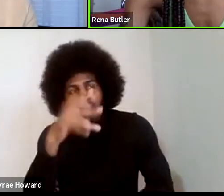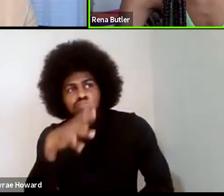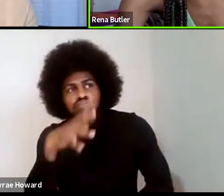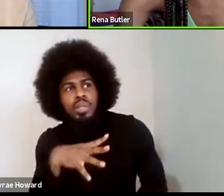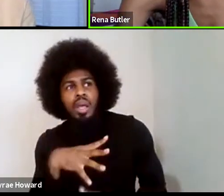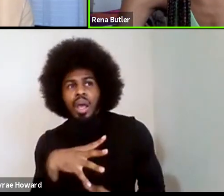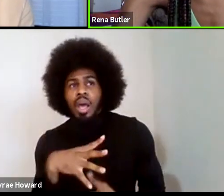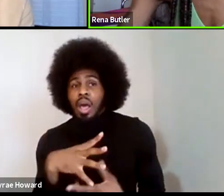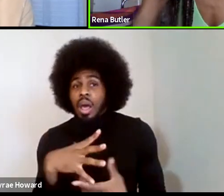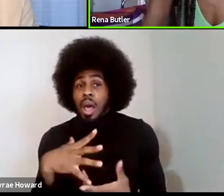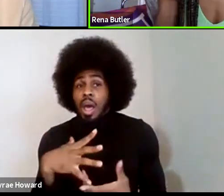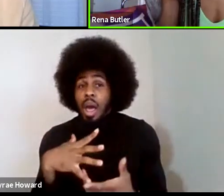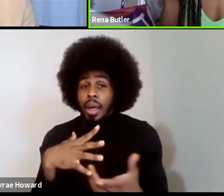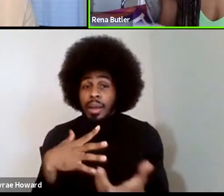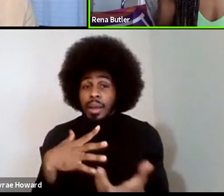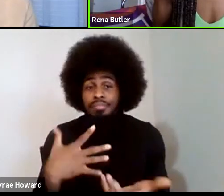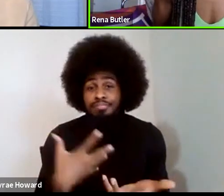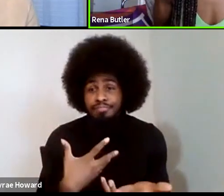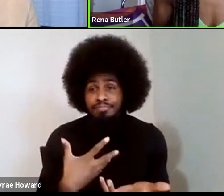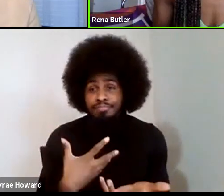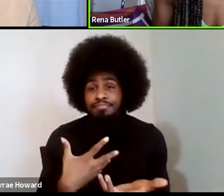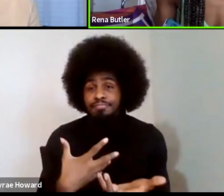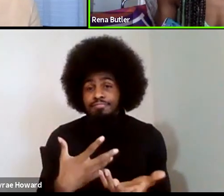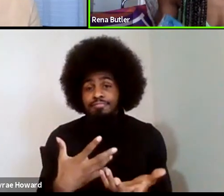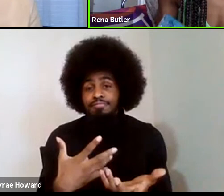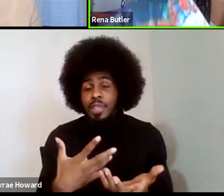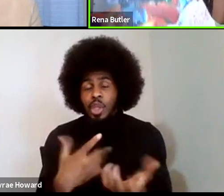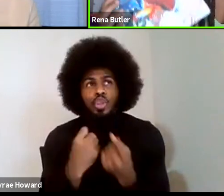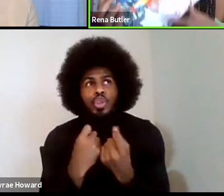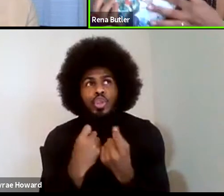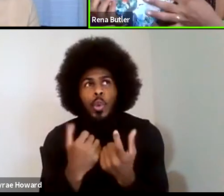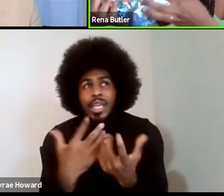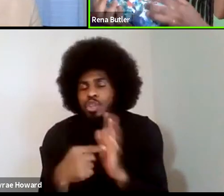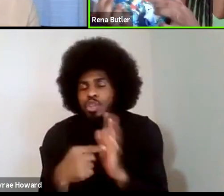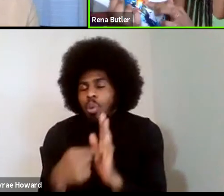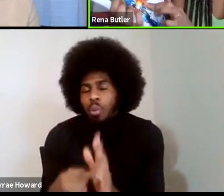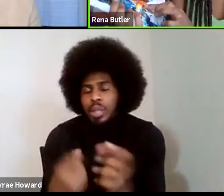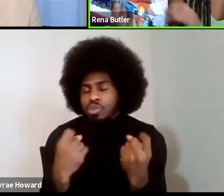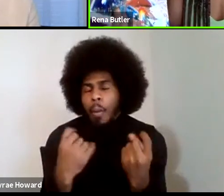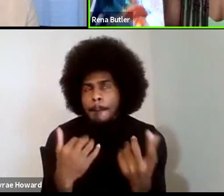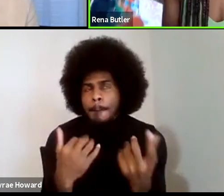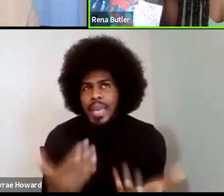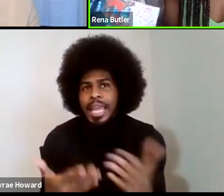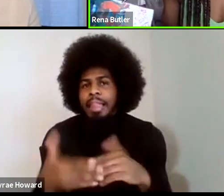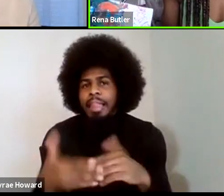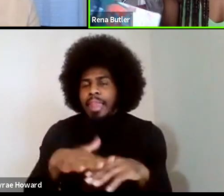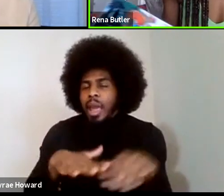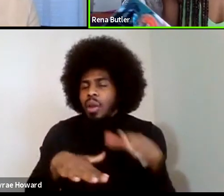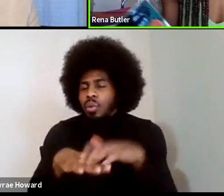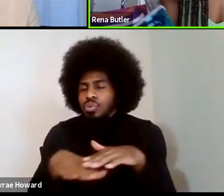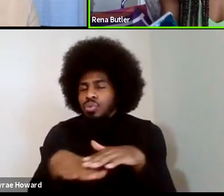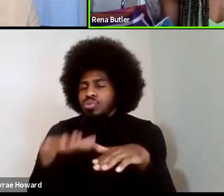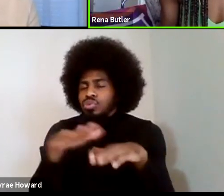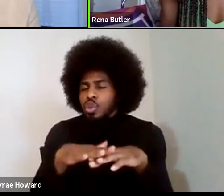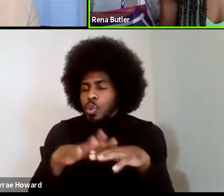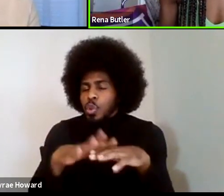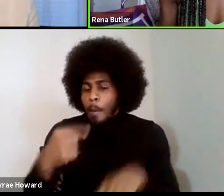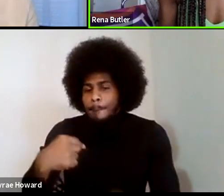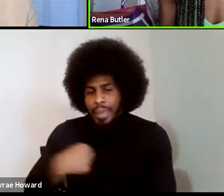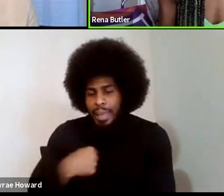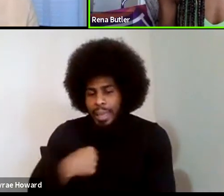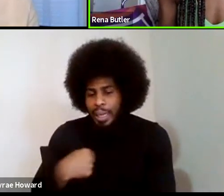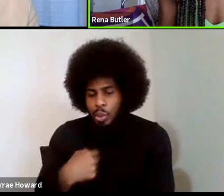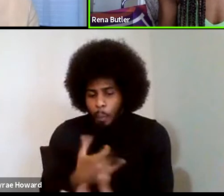multifaceted. There are so many colors to a person, basically. And that's what I'm finding with painting, is that it could be you're the